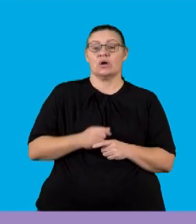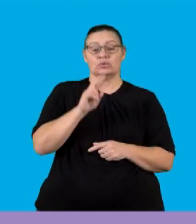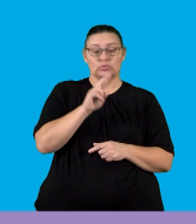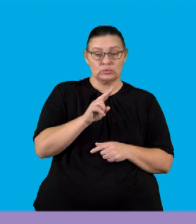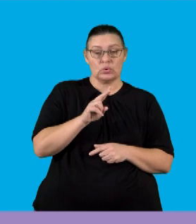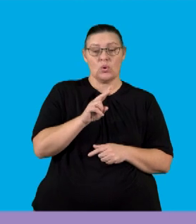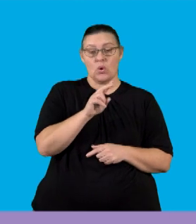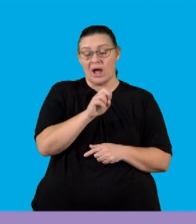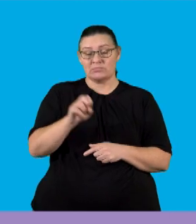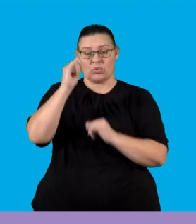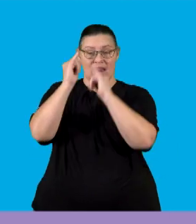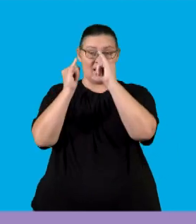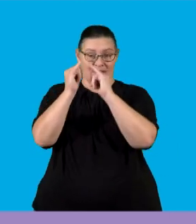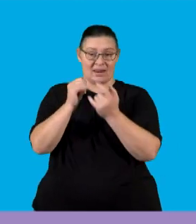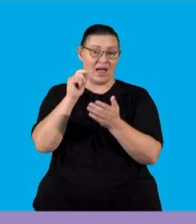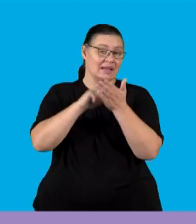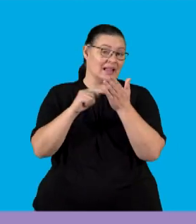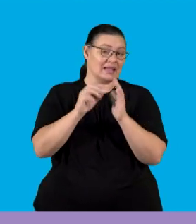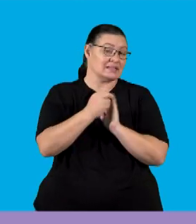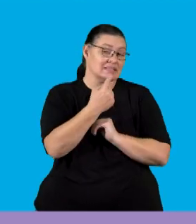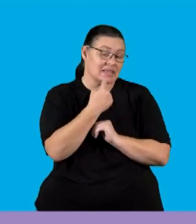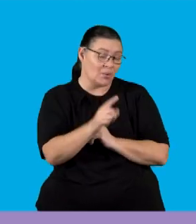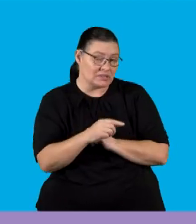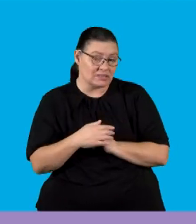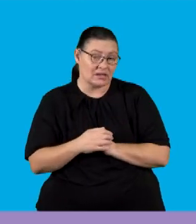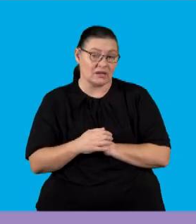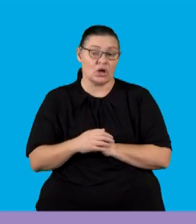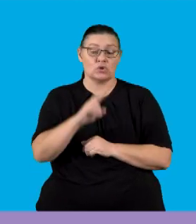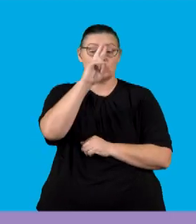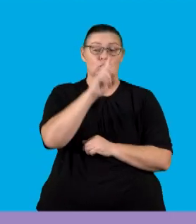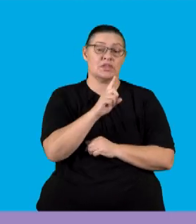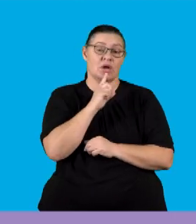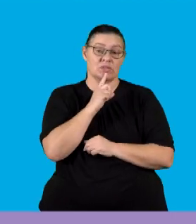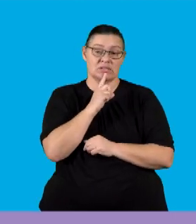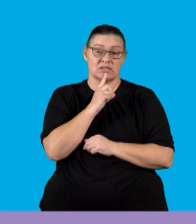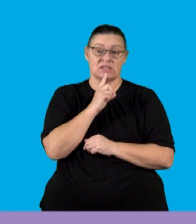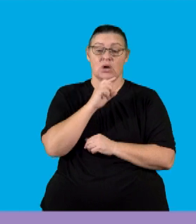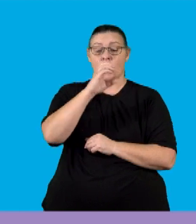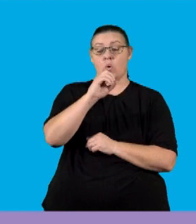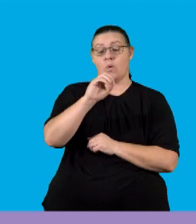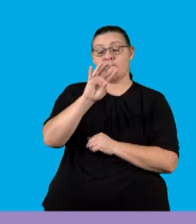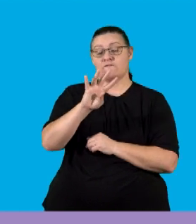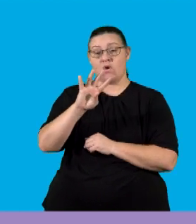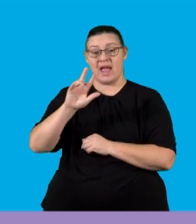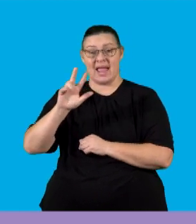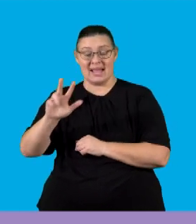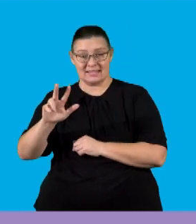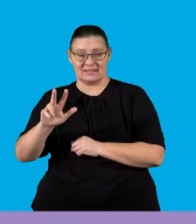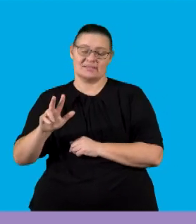2048, then yes, you are correct. And we have now filled out this table, and we have found